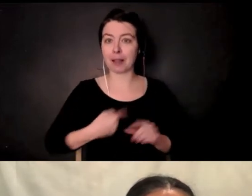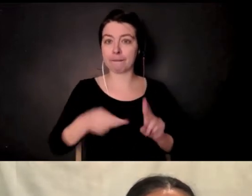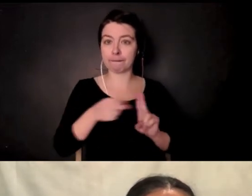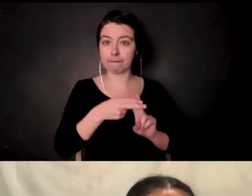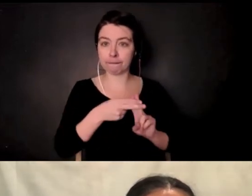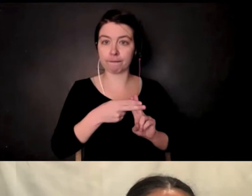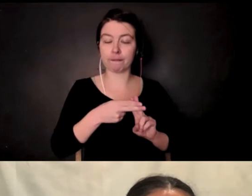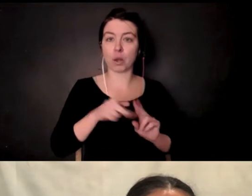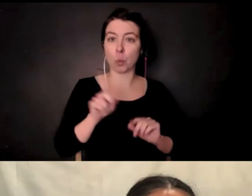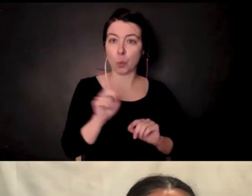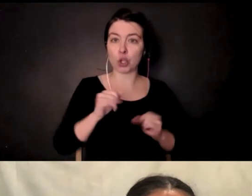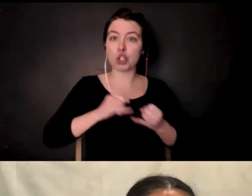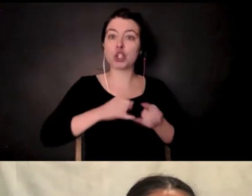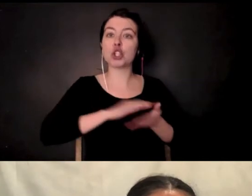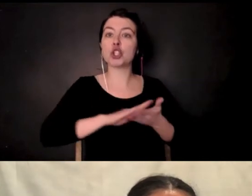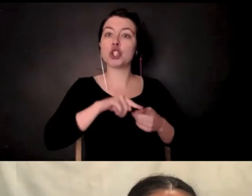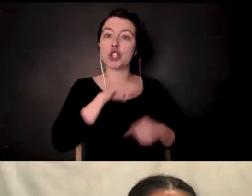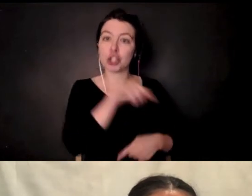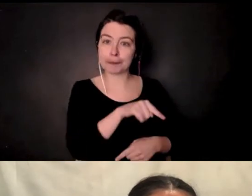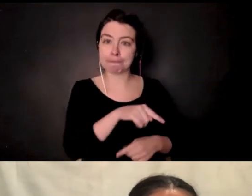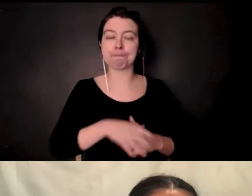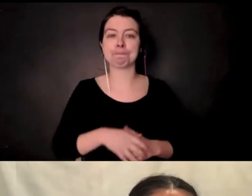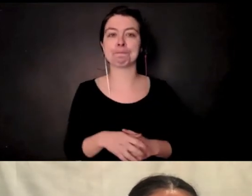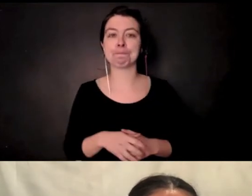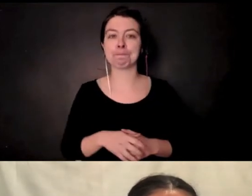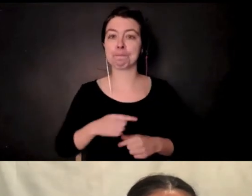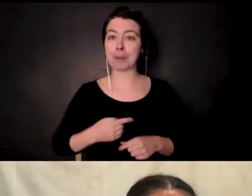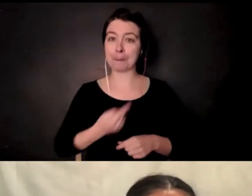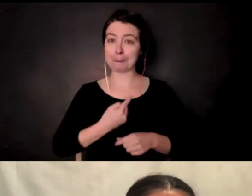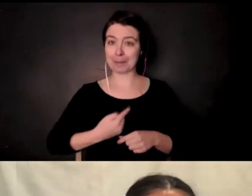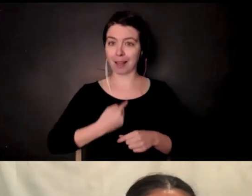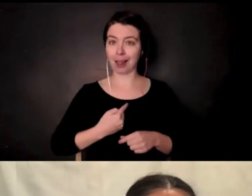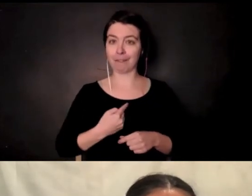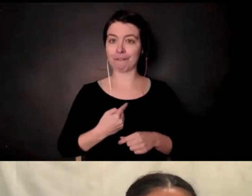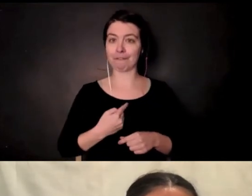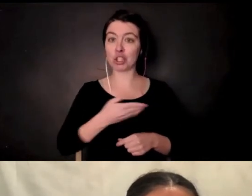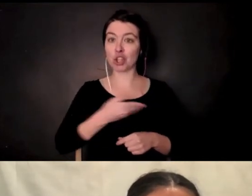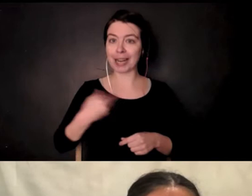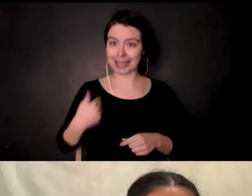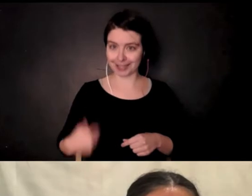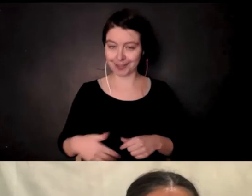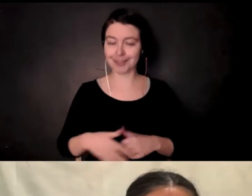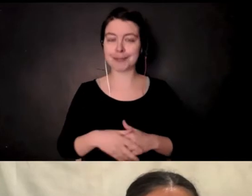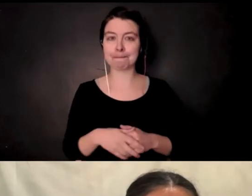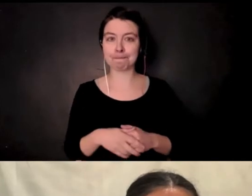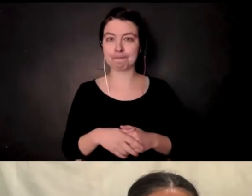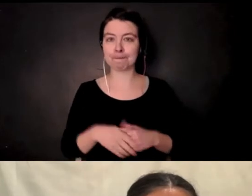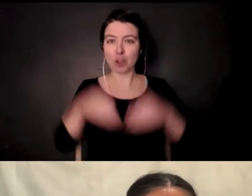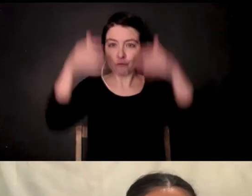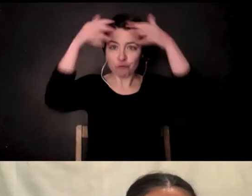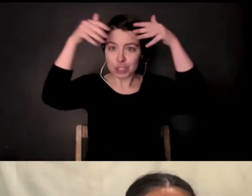myself. I'm Chinese. I have a fringe. My hair is in a